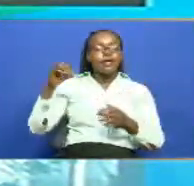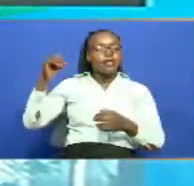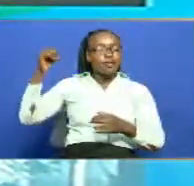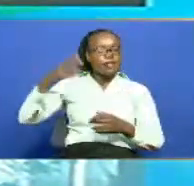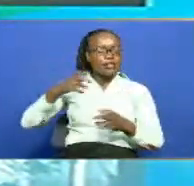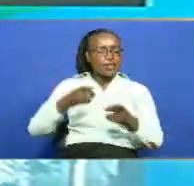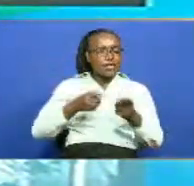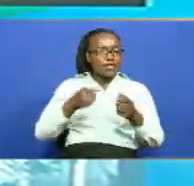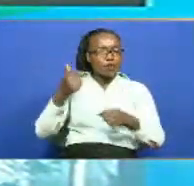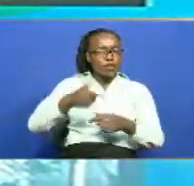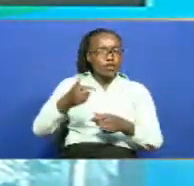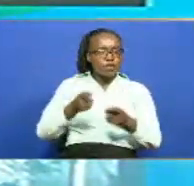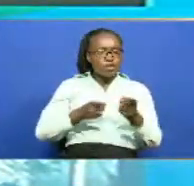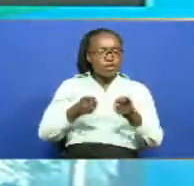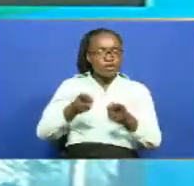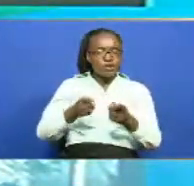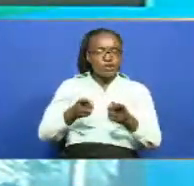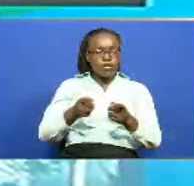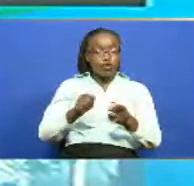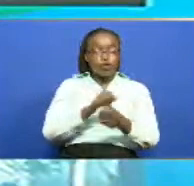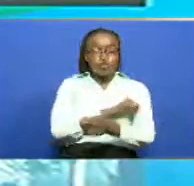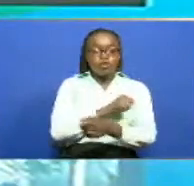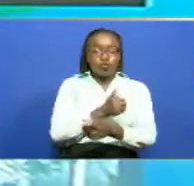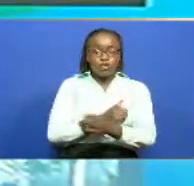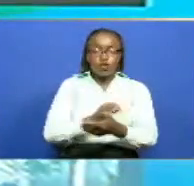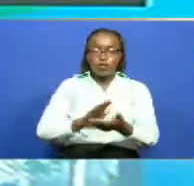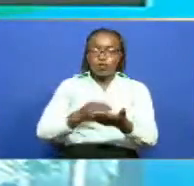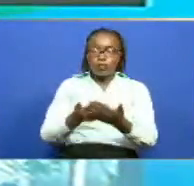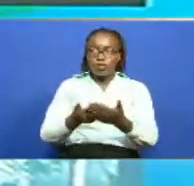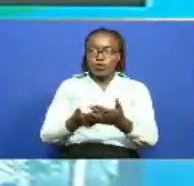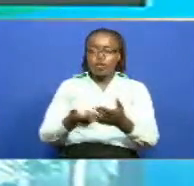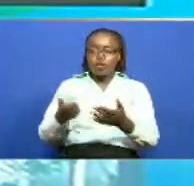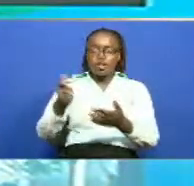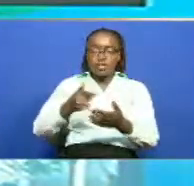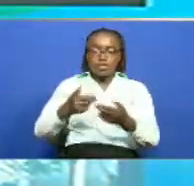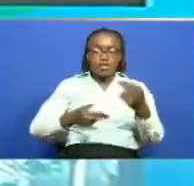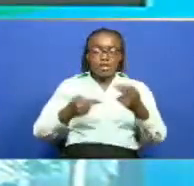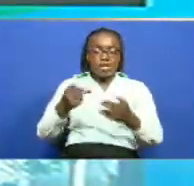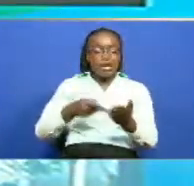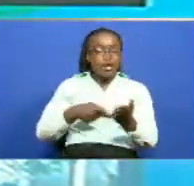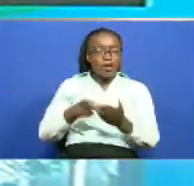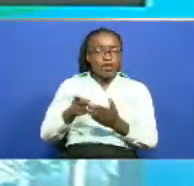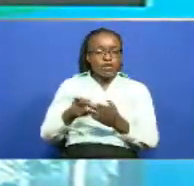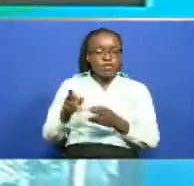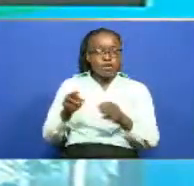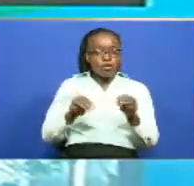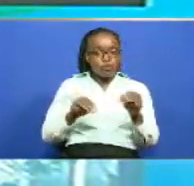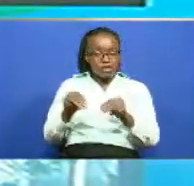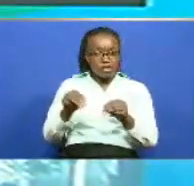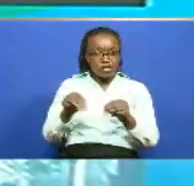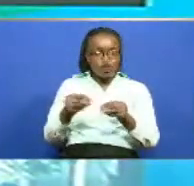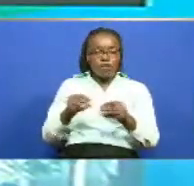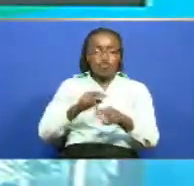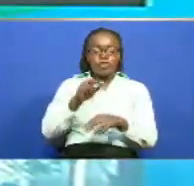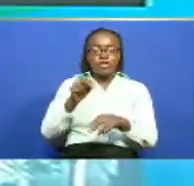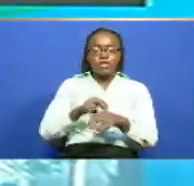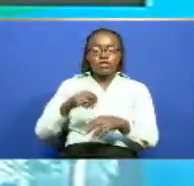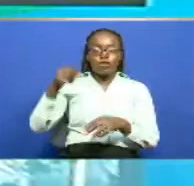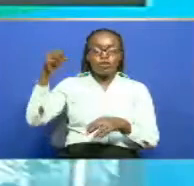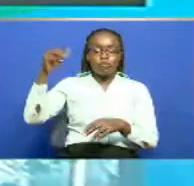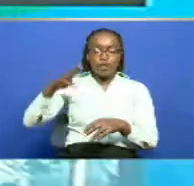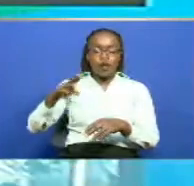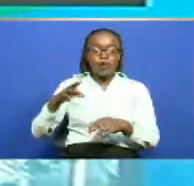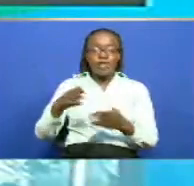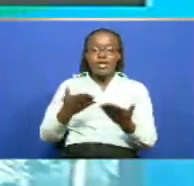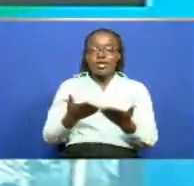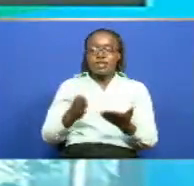would consider its proposal to increase electricity tariffs to cover higher costs of maintenance of the national grid. The utility firm applied